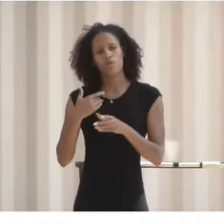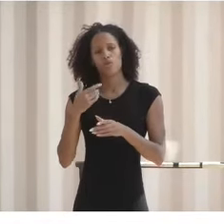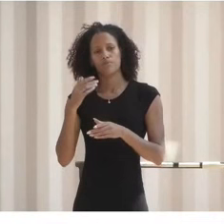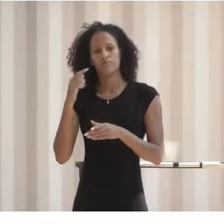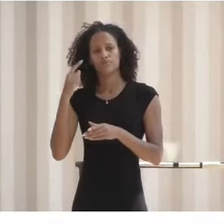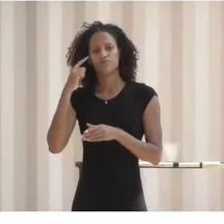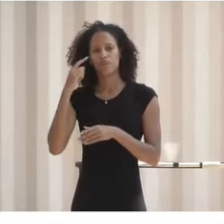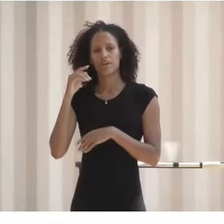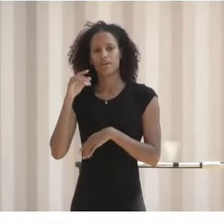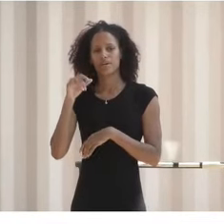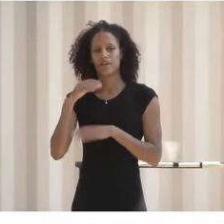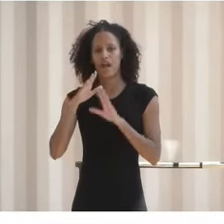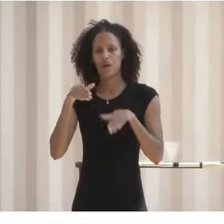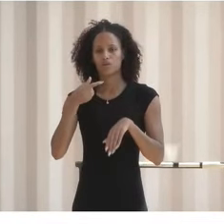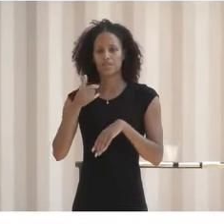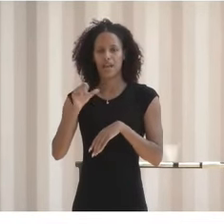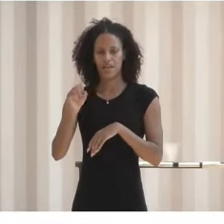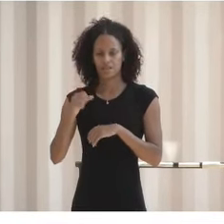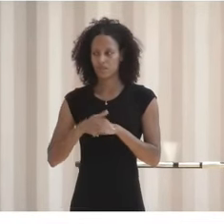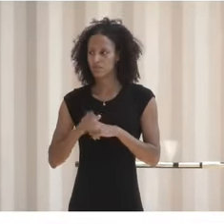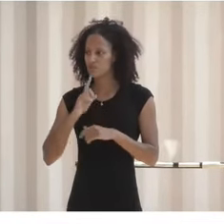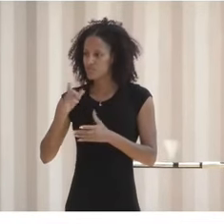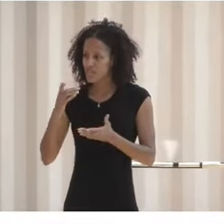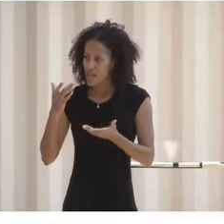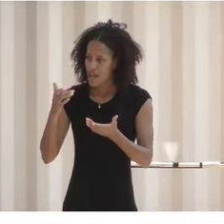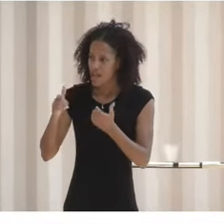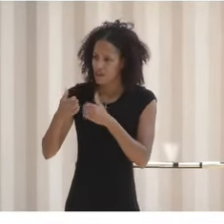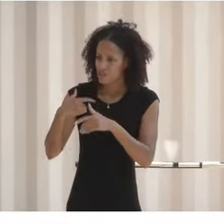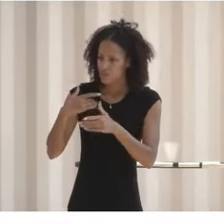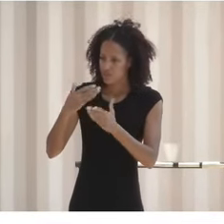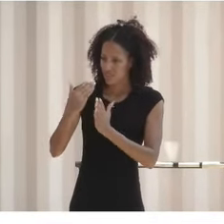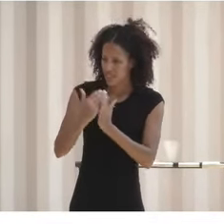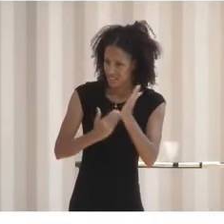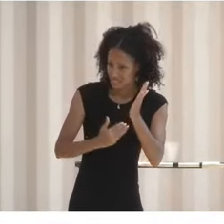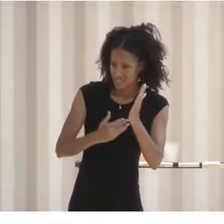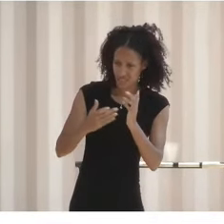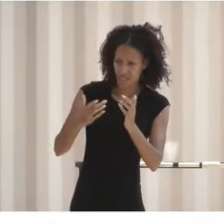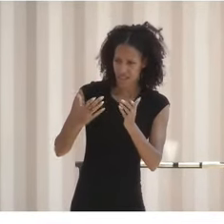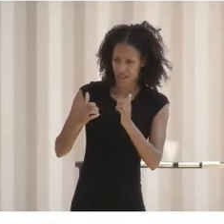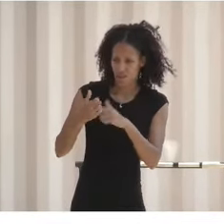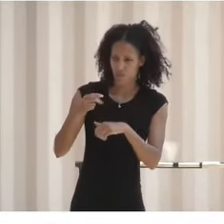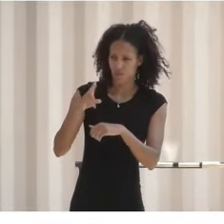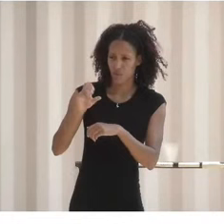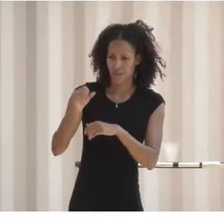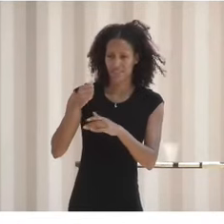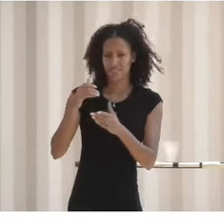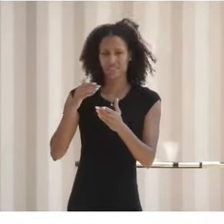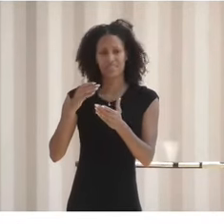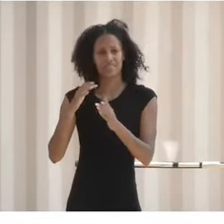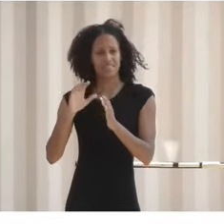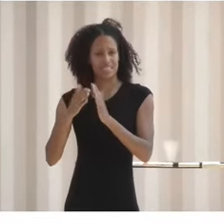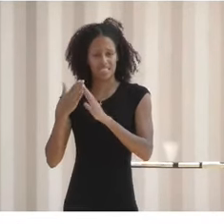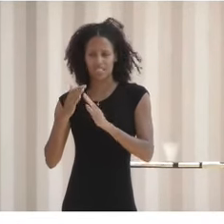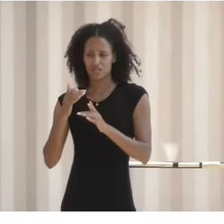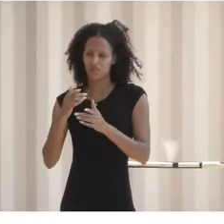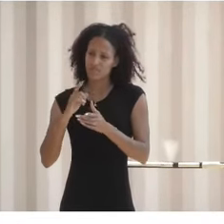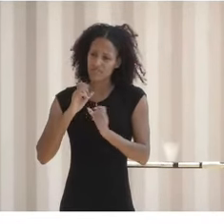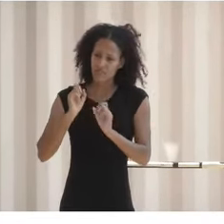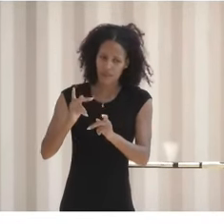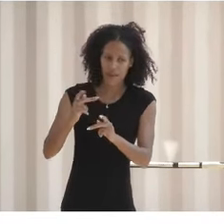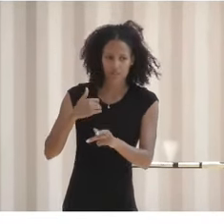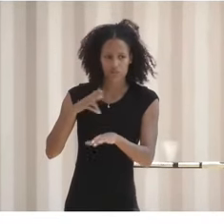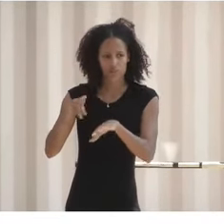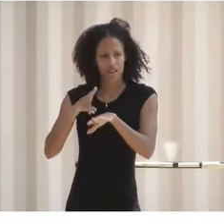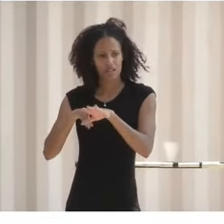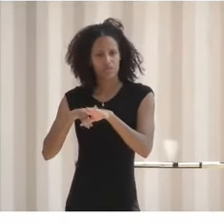and are the places where the majority of population lives. So how are U.S. cities restoring natural ecosystems and employing